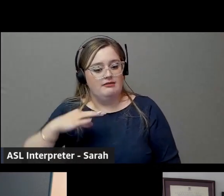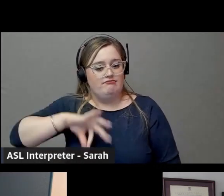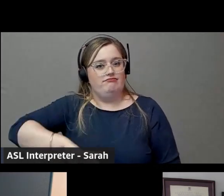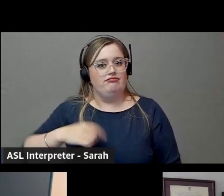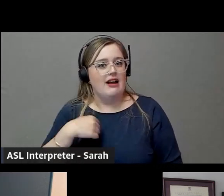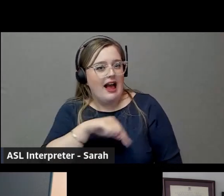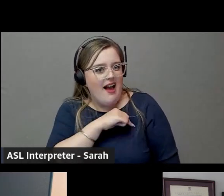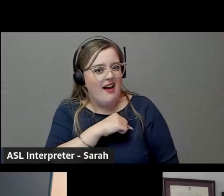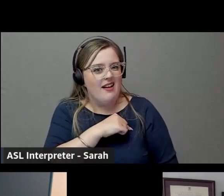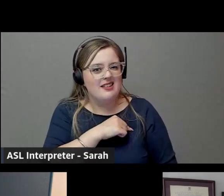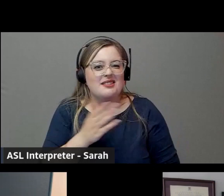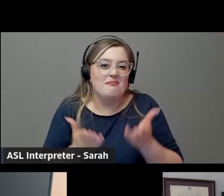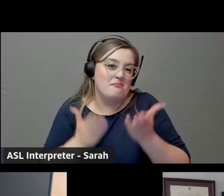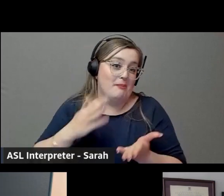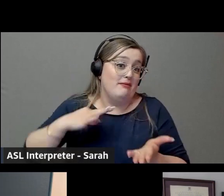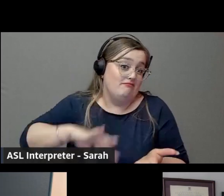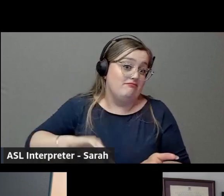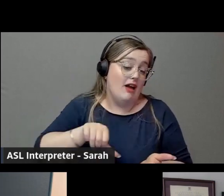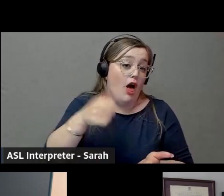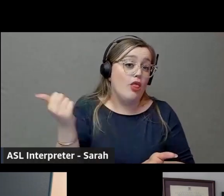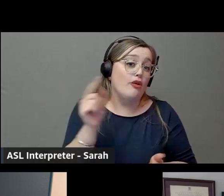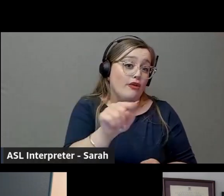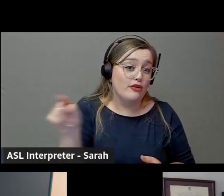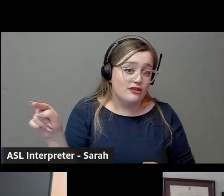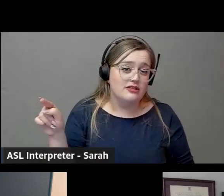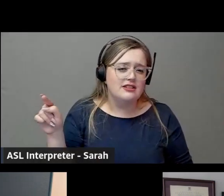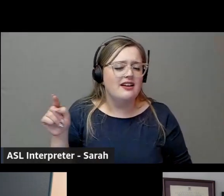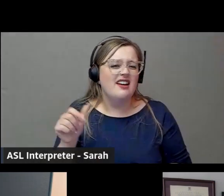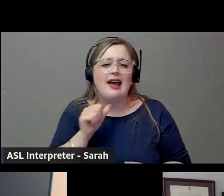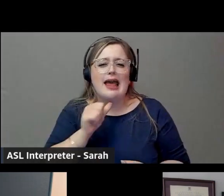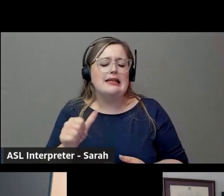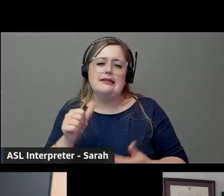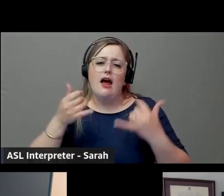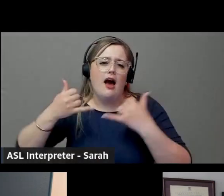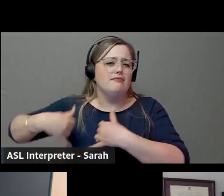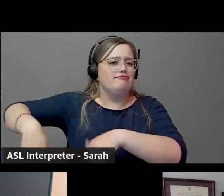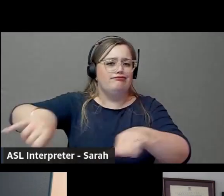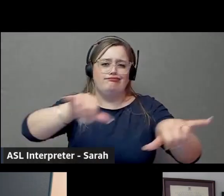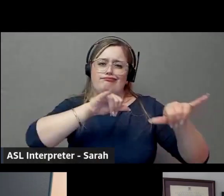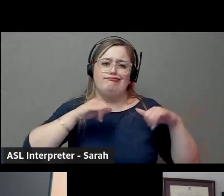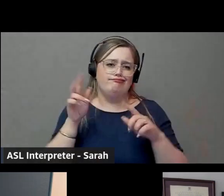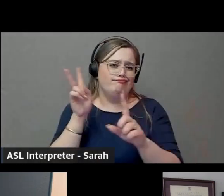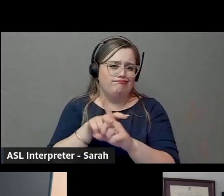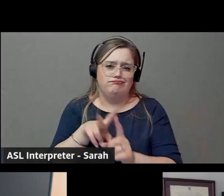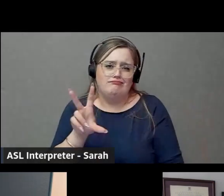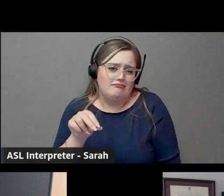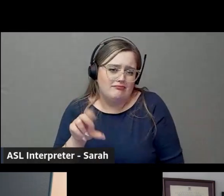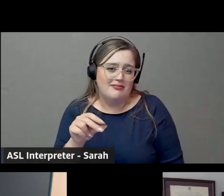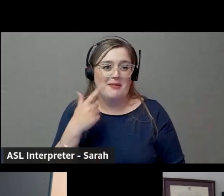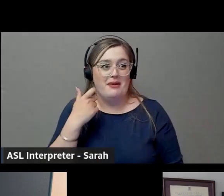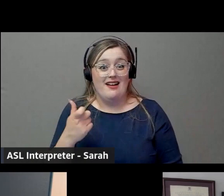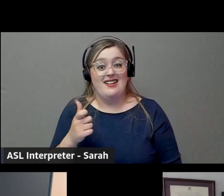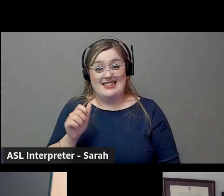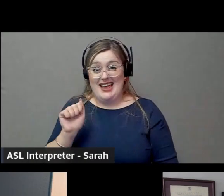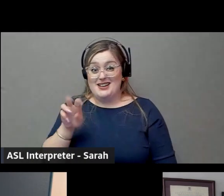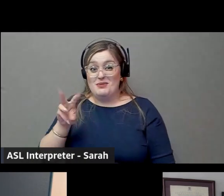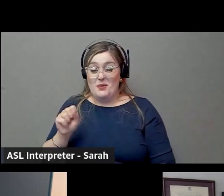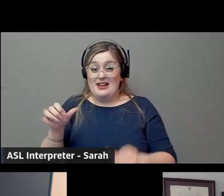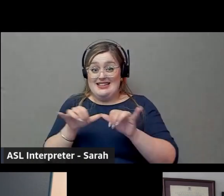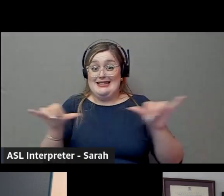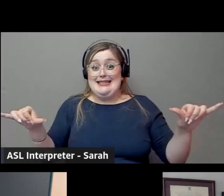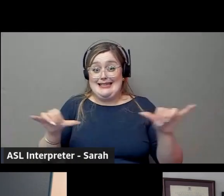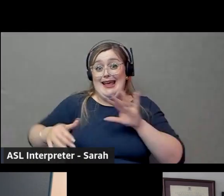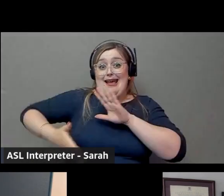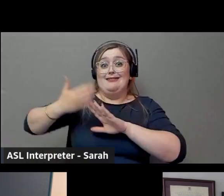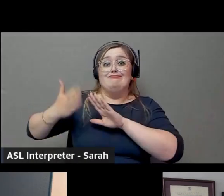probably useful for other places. That's not true across the board, because operating at the scale that AWS does, we have a